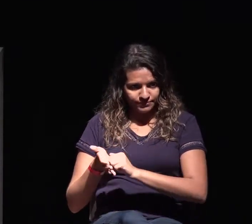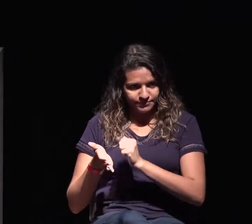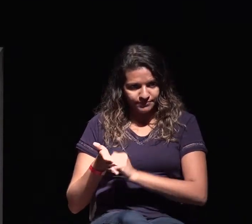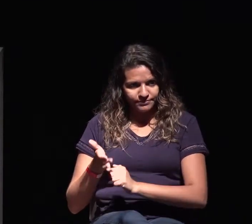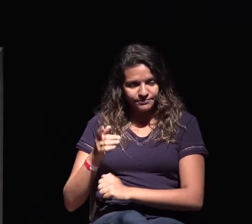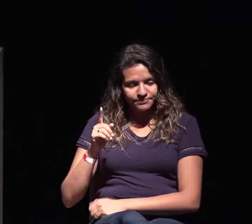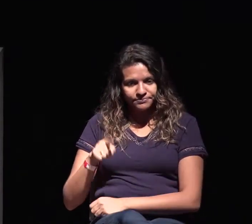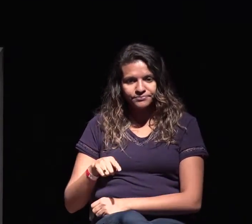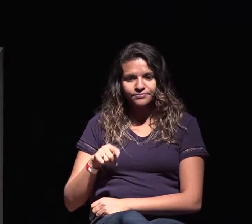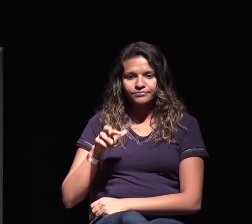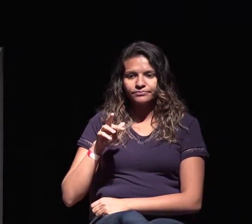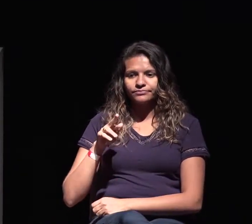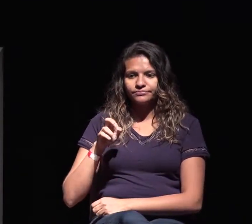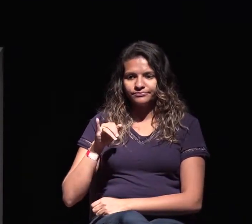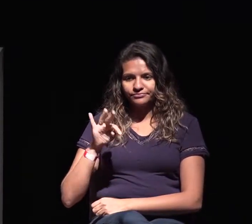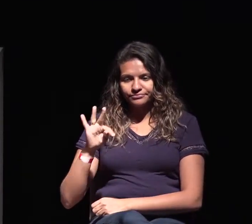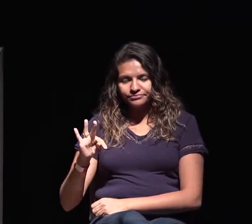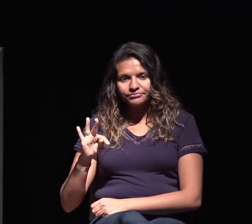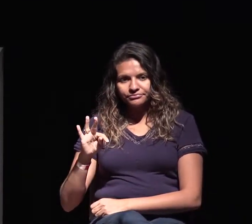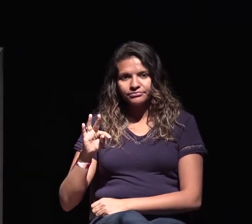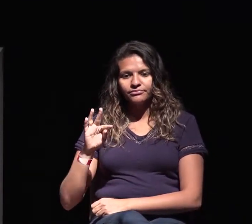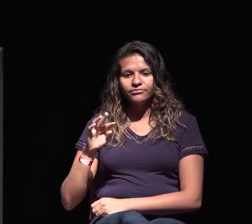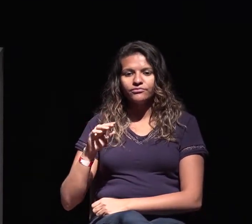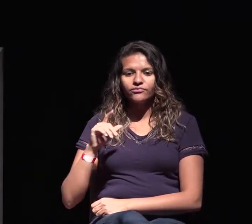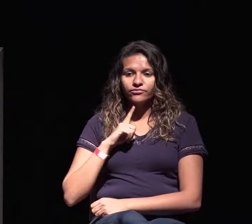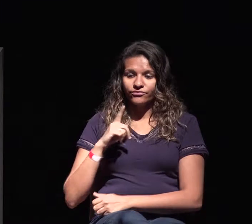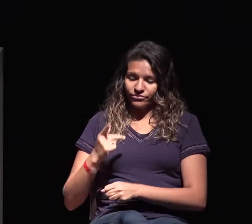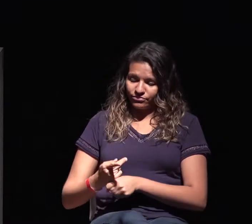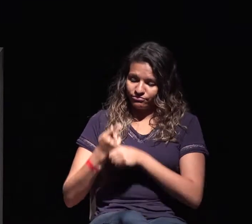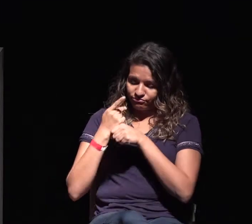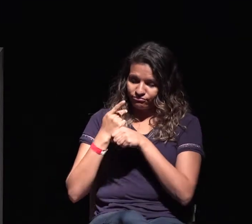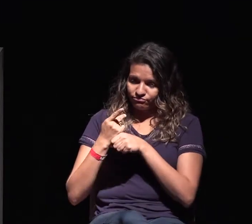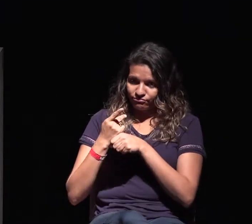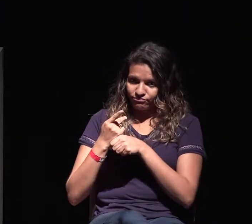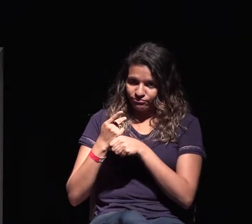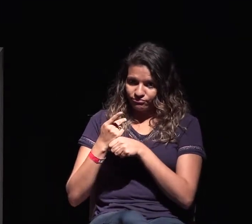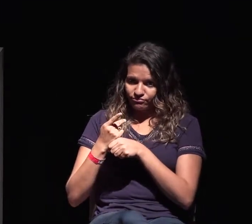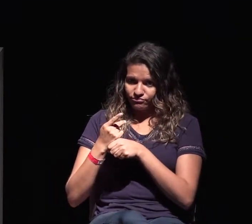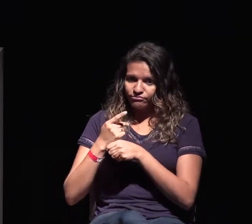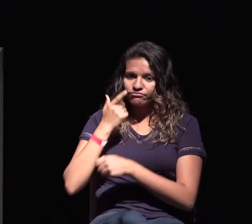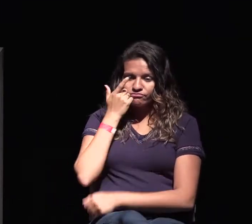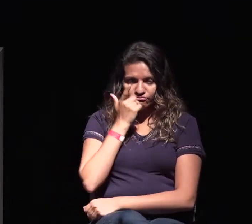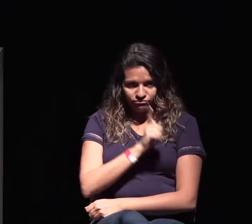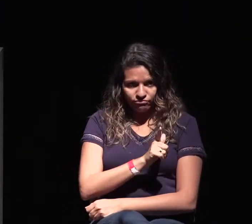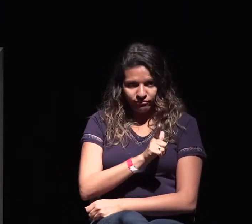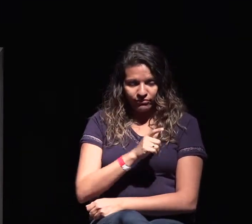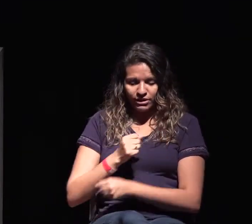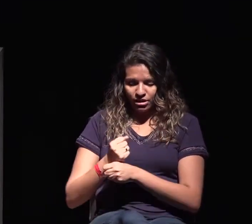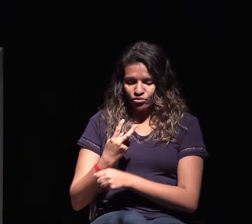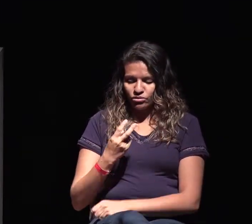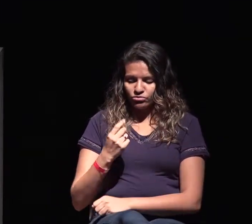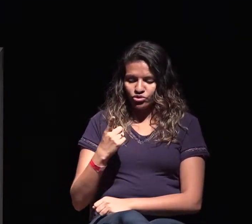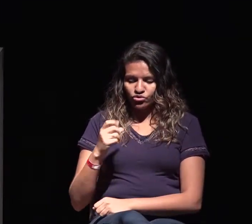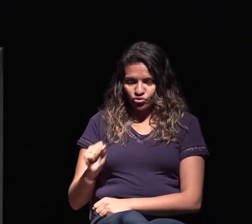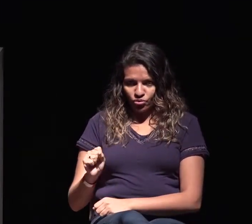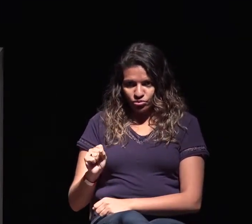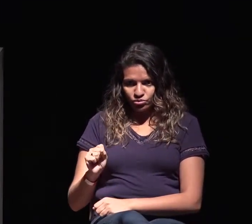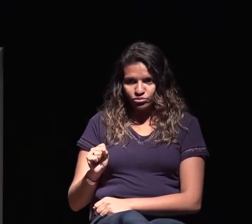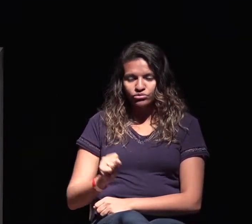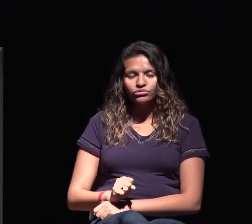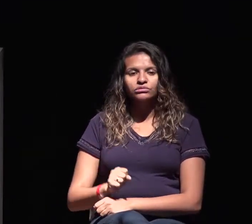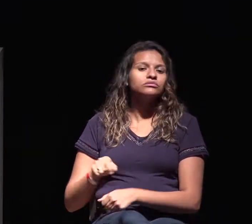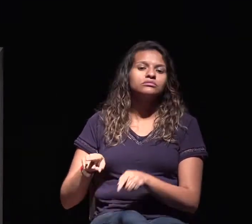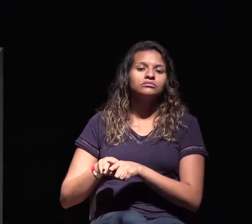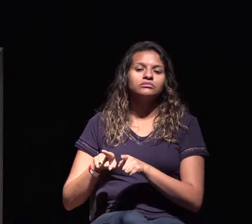Frey, Art and Textile Politics, vencedor do Robert Motherwell Book Award de 2018. Bryan